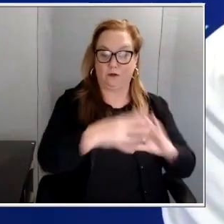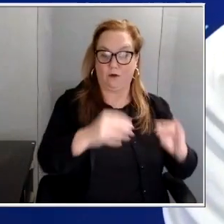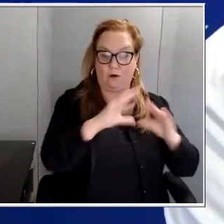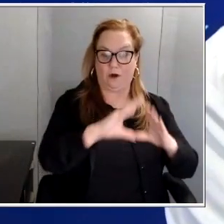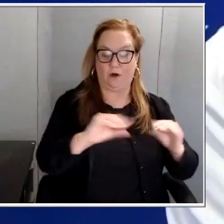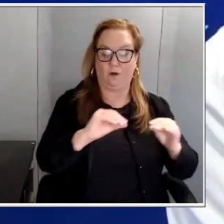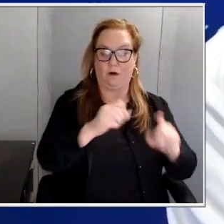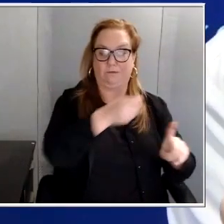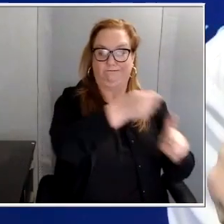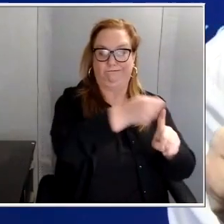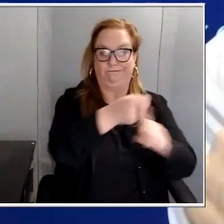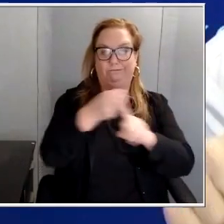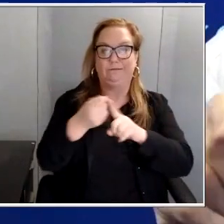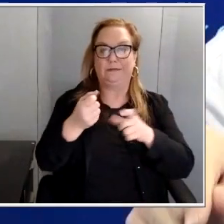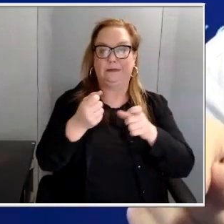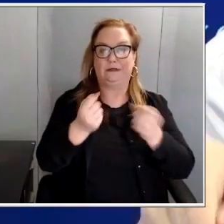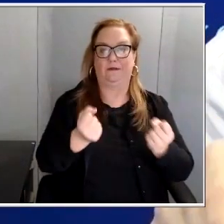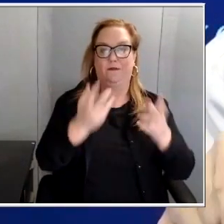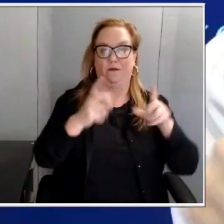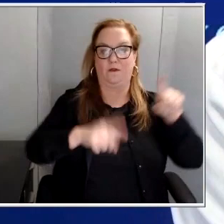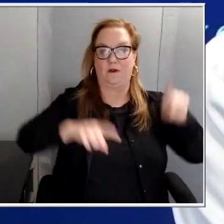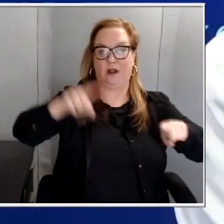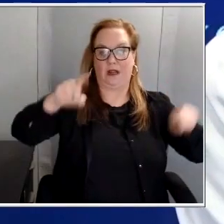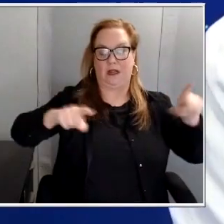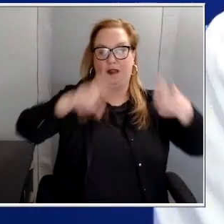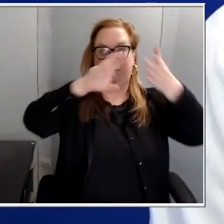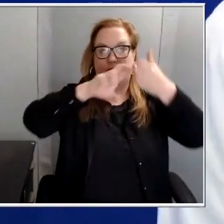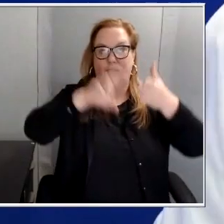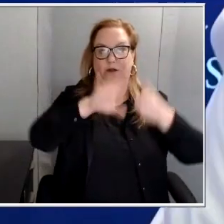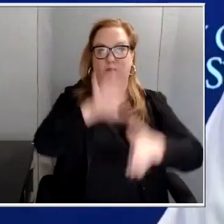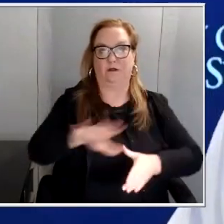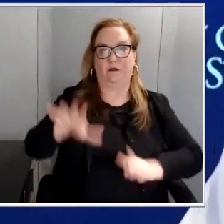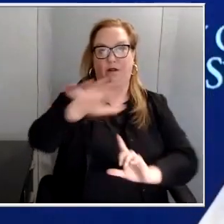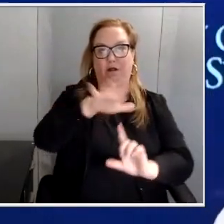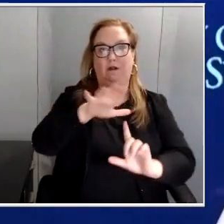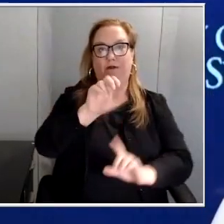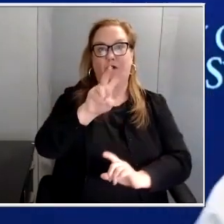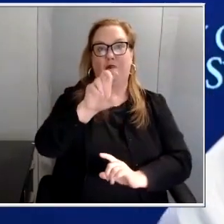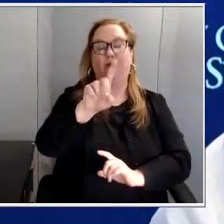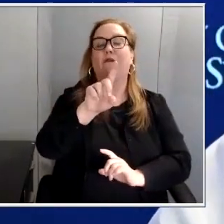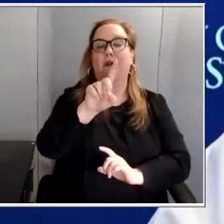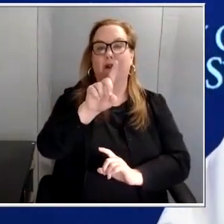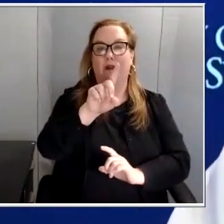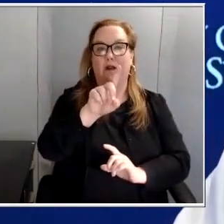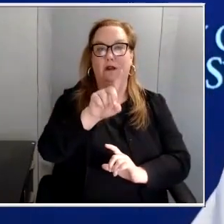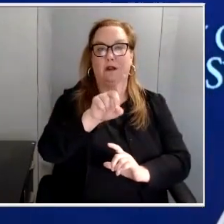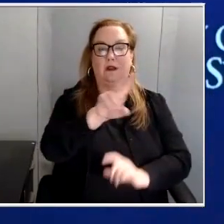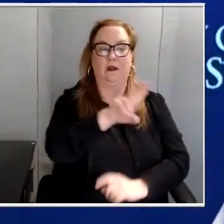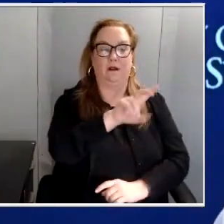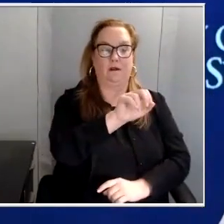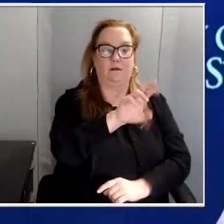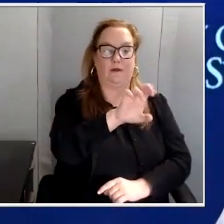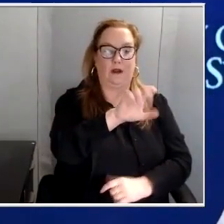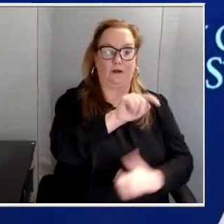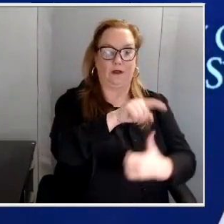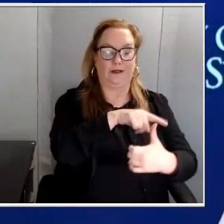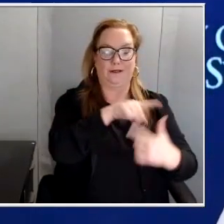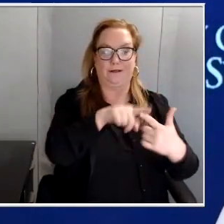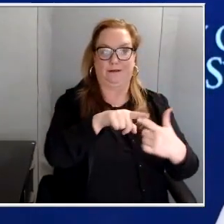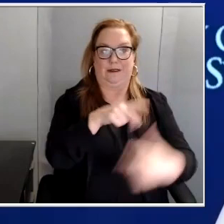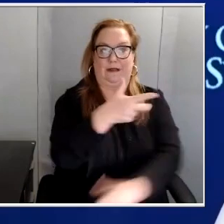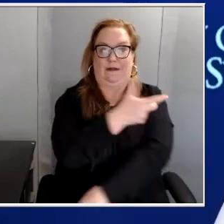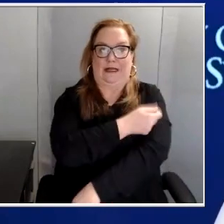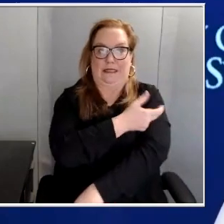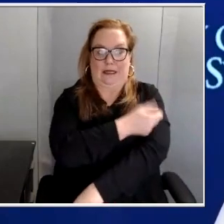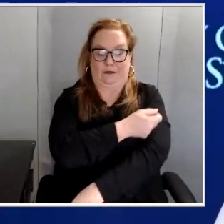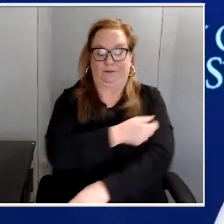hit multiple different areas of current research around COVID, ranging from variants to vaccination. All that momentarily,